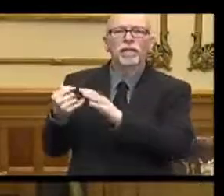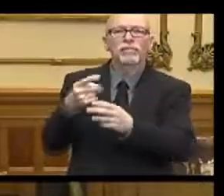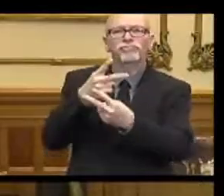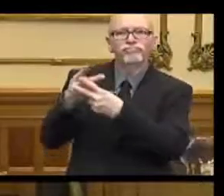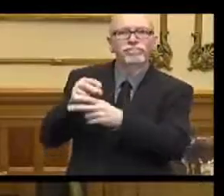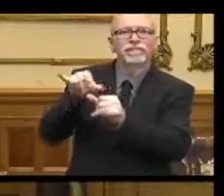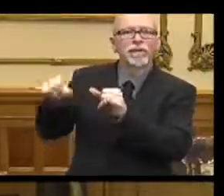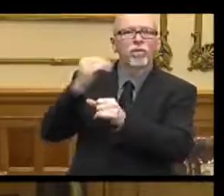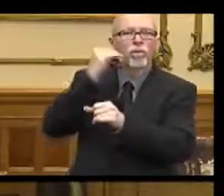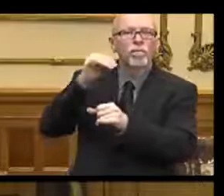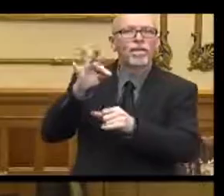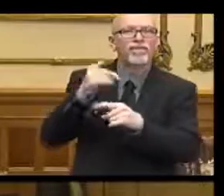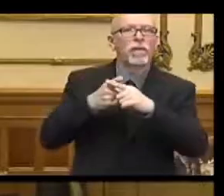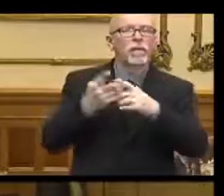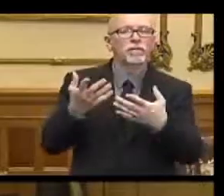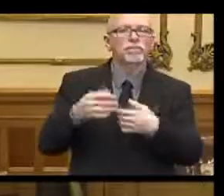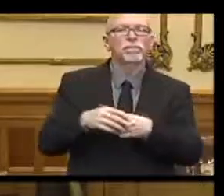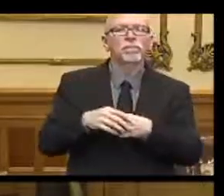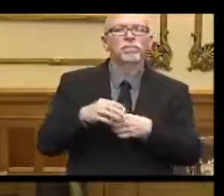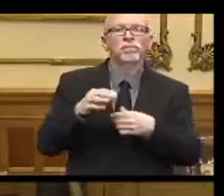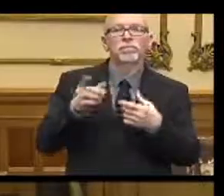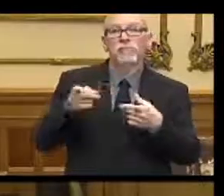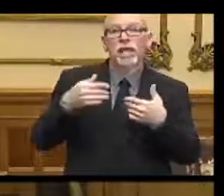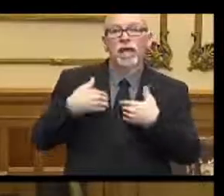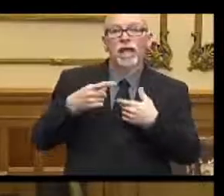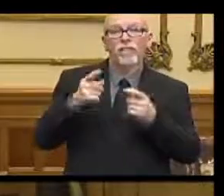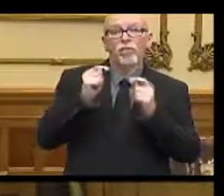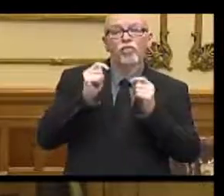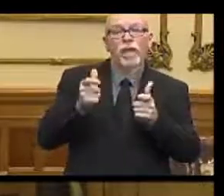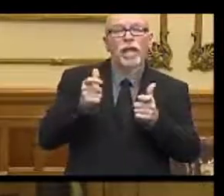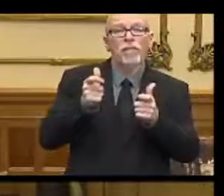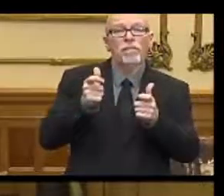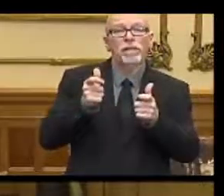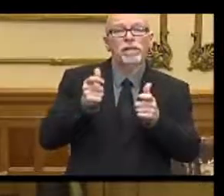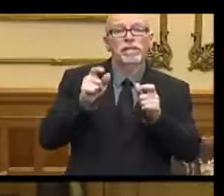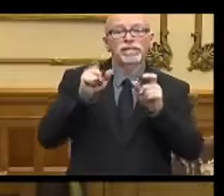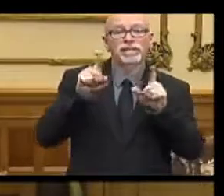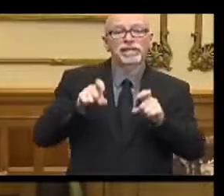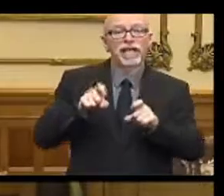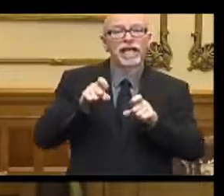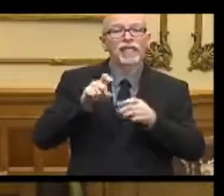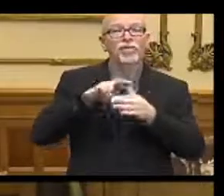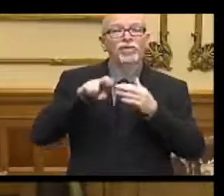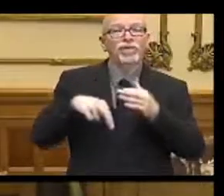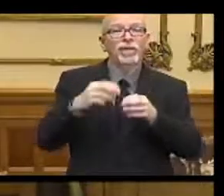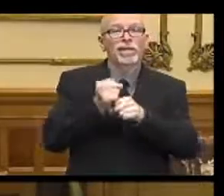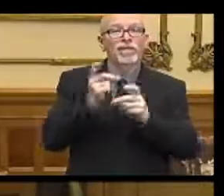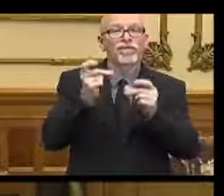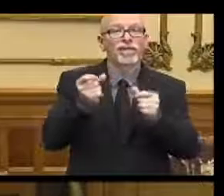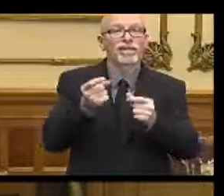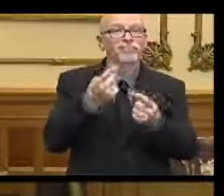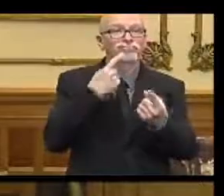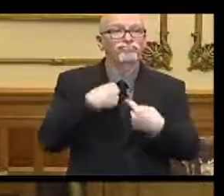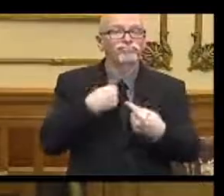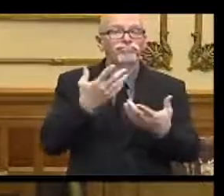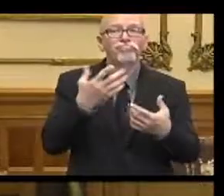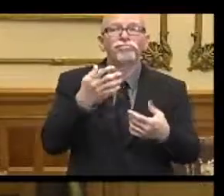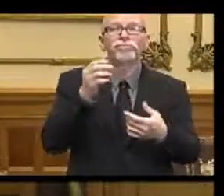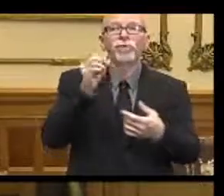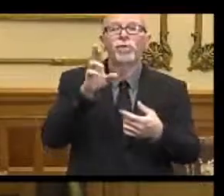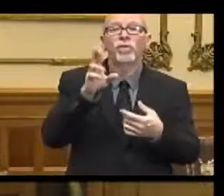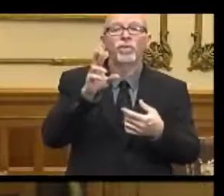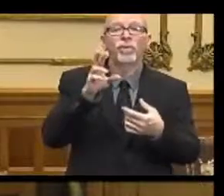they're positive. That ability to have that rapid turnaround test, maybe even that quick test or